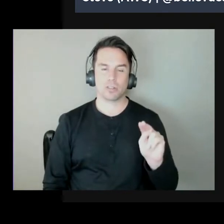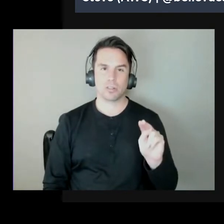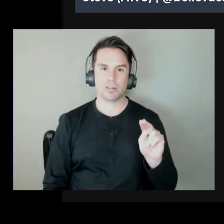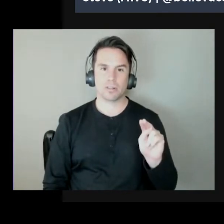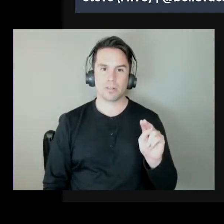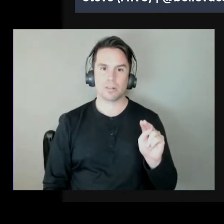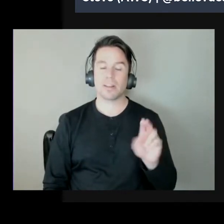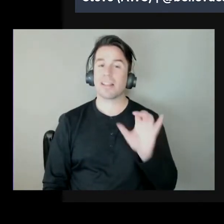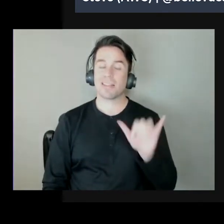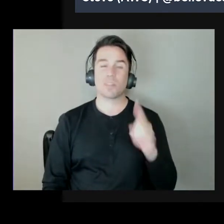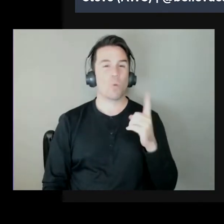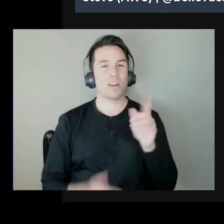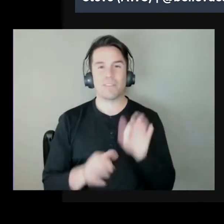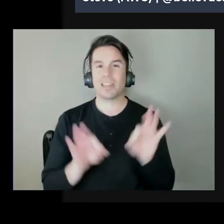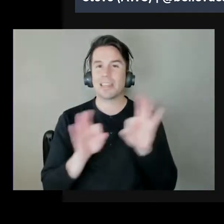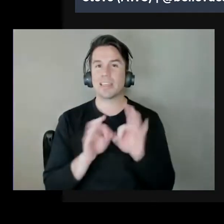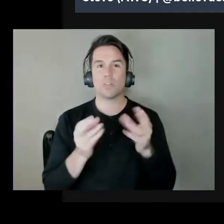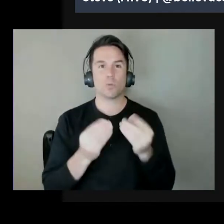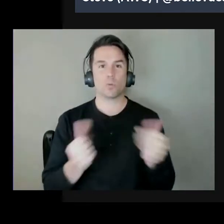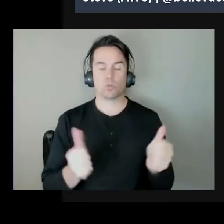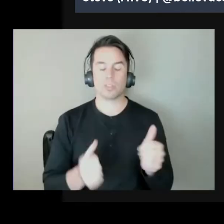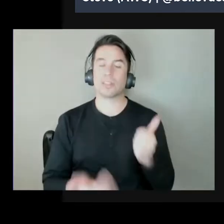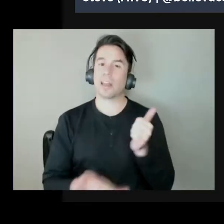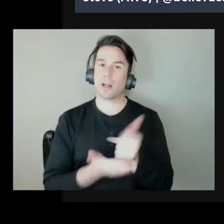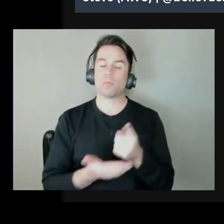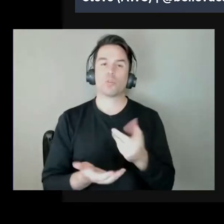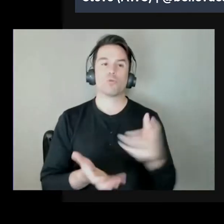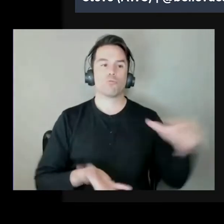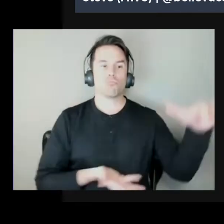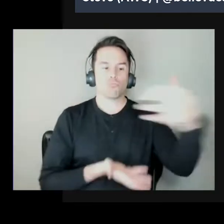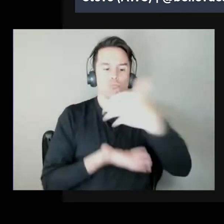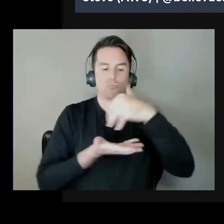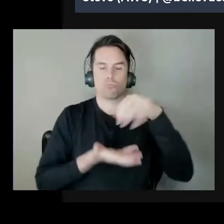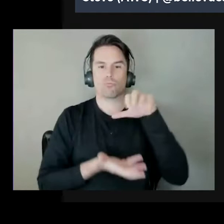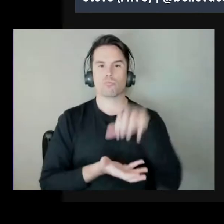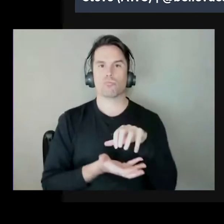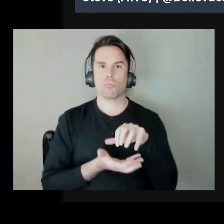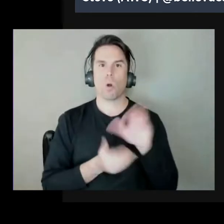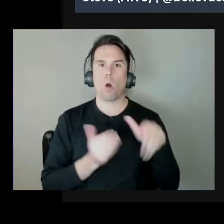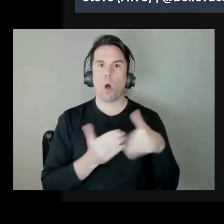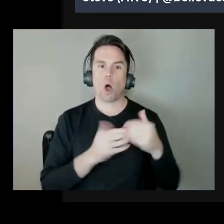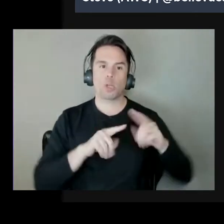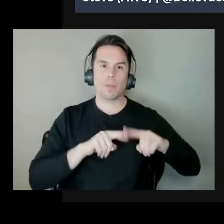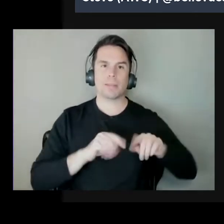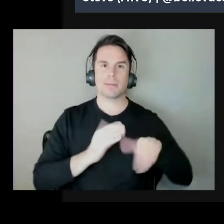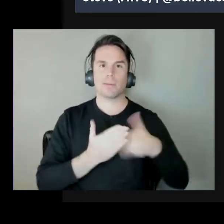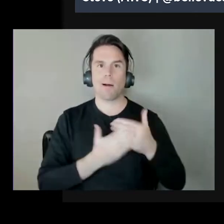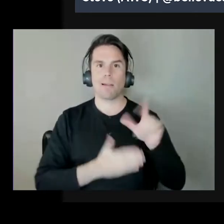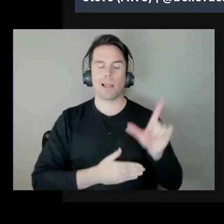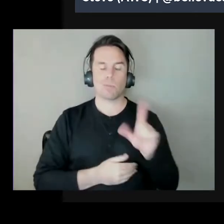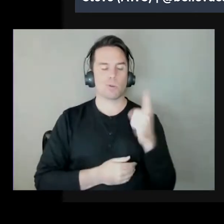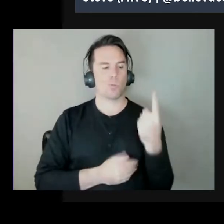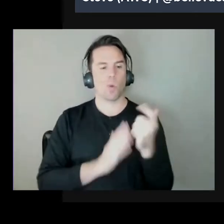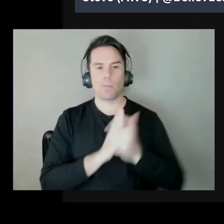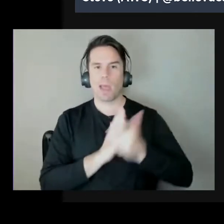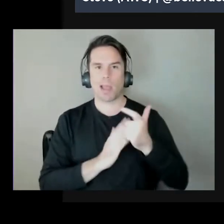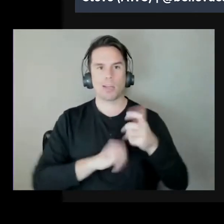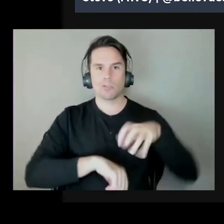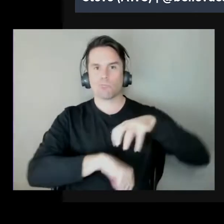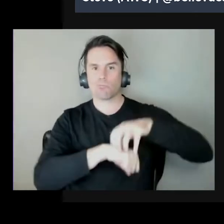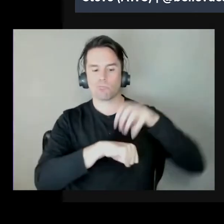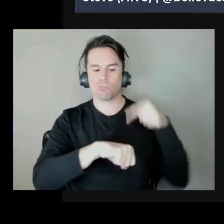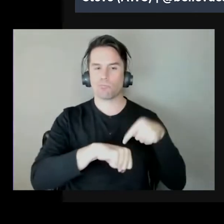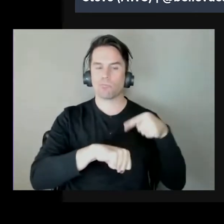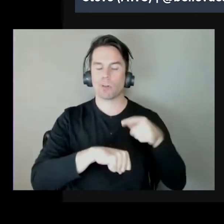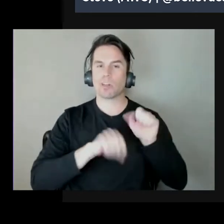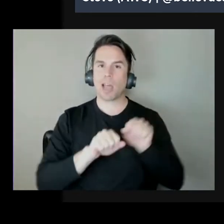solutions, which actually helps you encapsulate all of your dependencies and libraries together into one package, and then you can distribute that package across